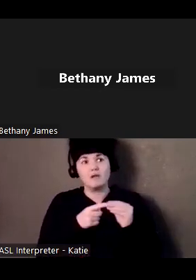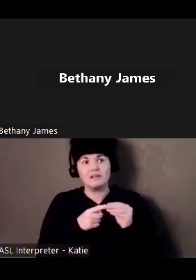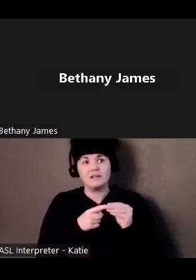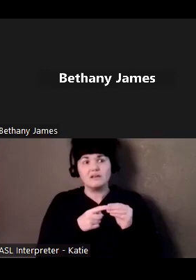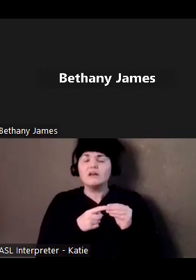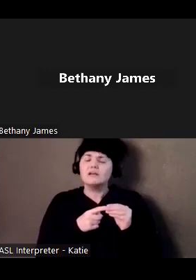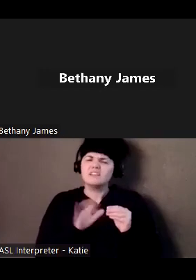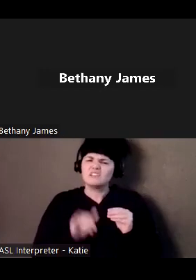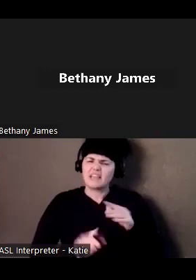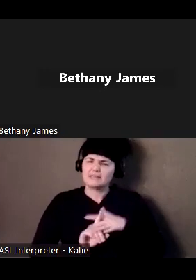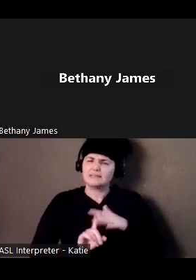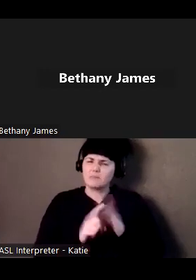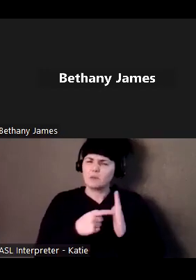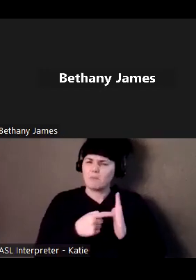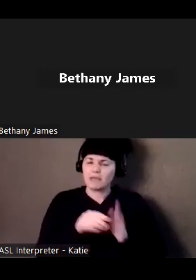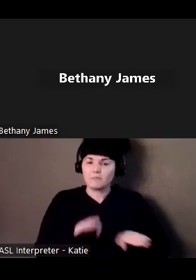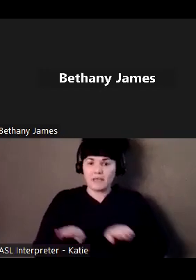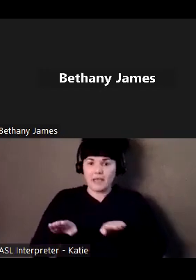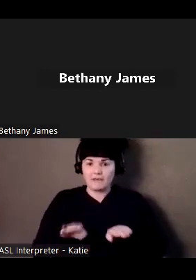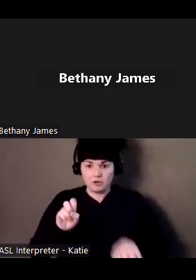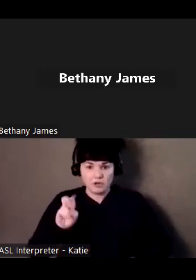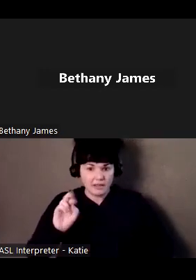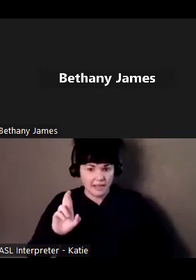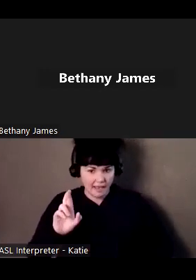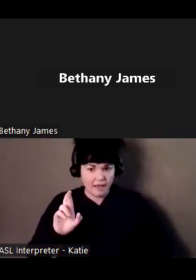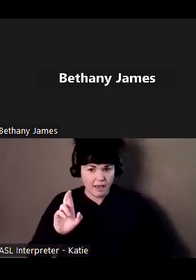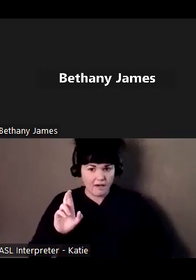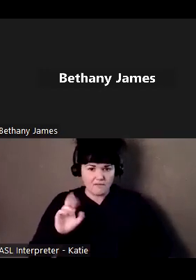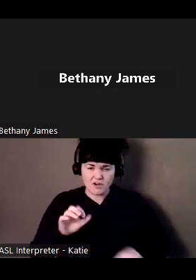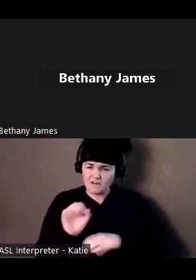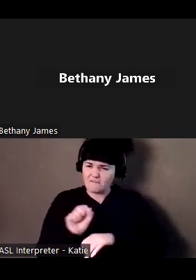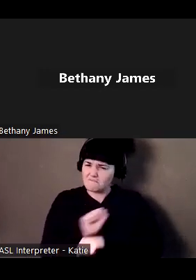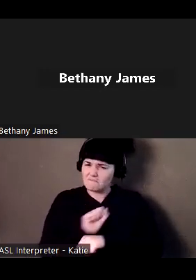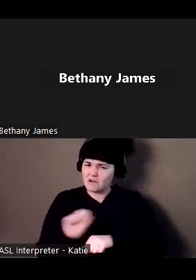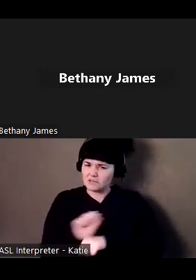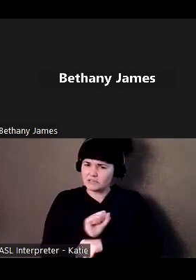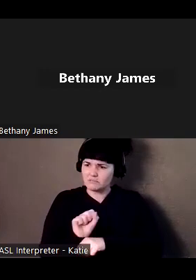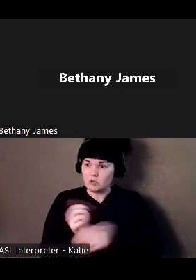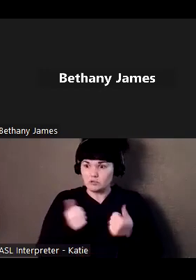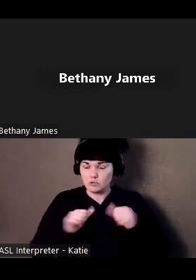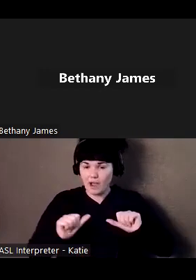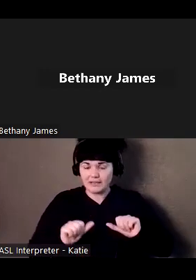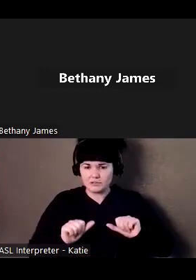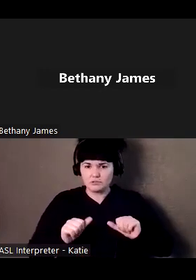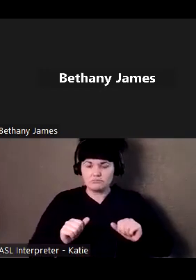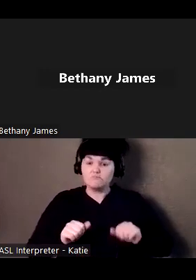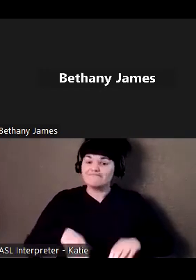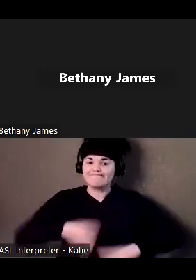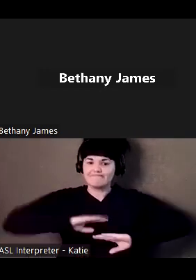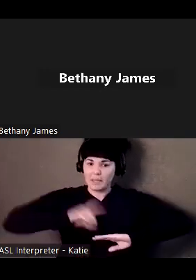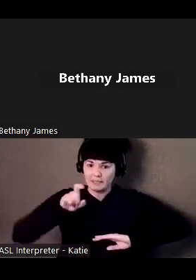symptomatic behavior ever function as an attempt to meet any of these needs? And if so, let's affirm